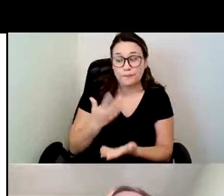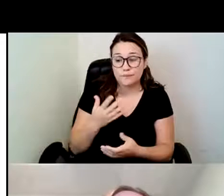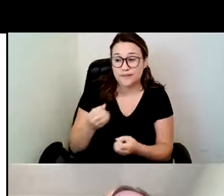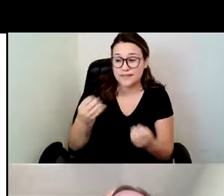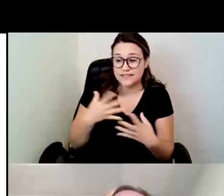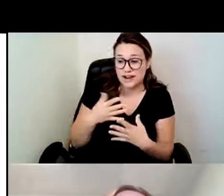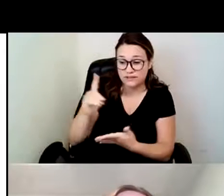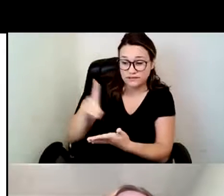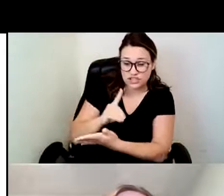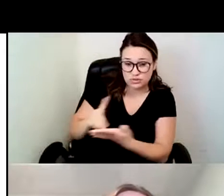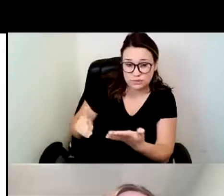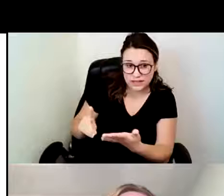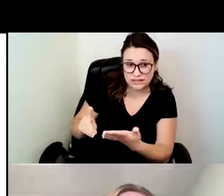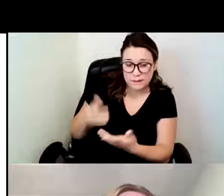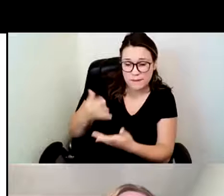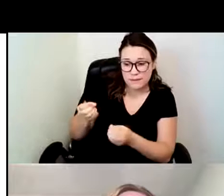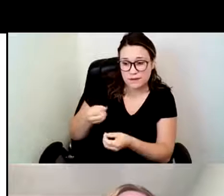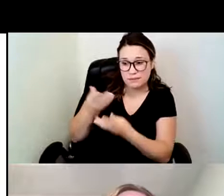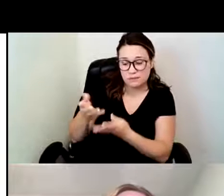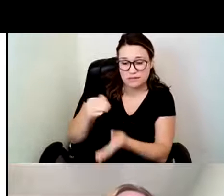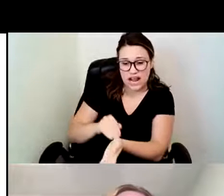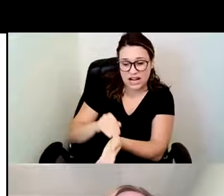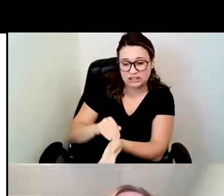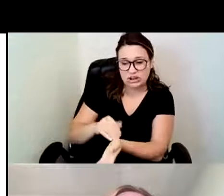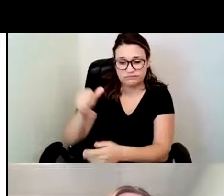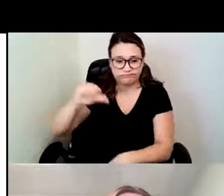the provider will refuse to care for them.